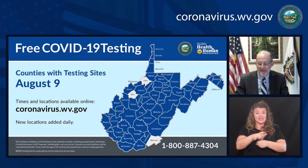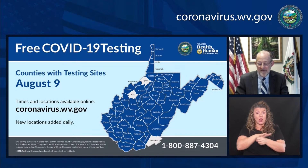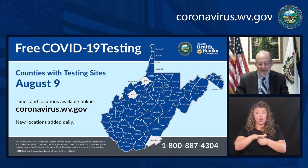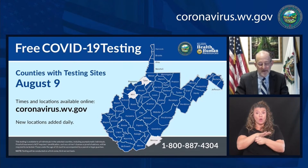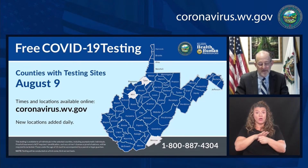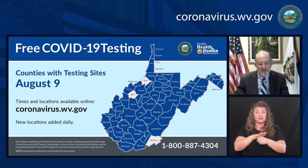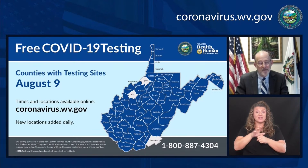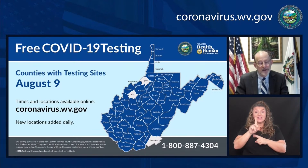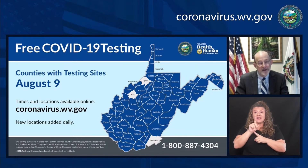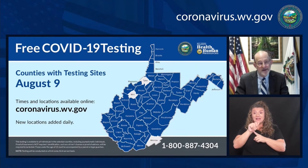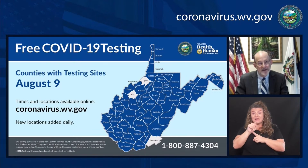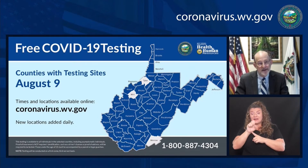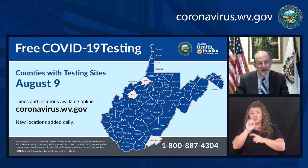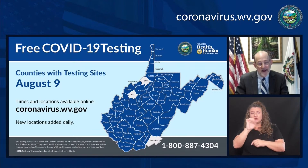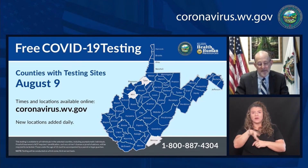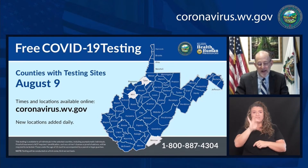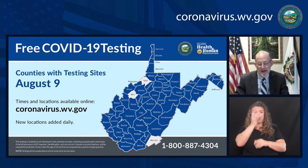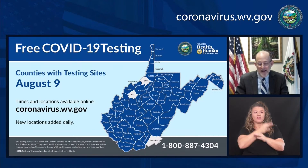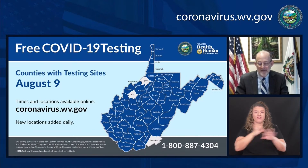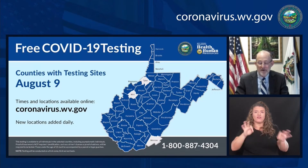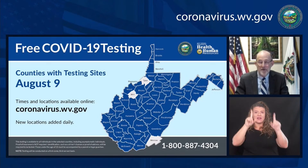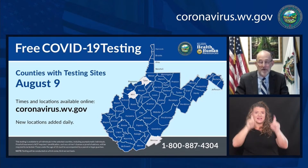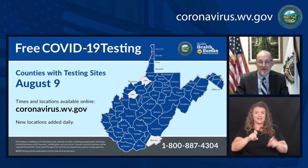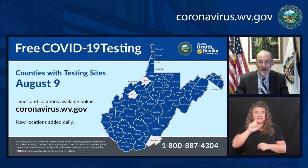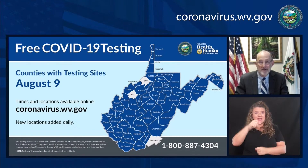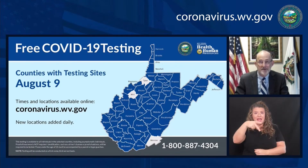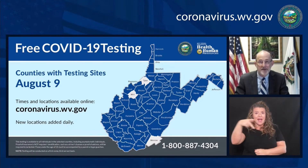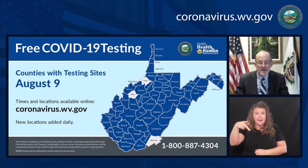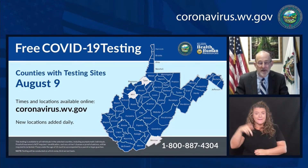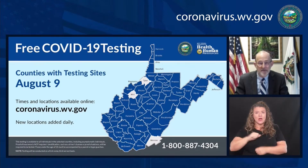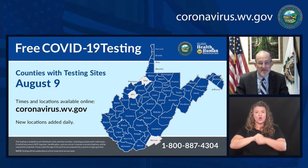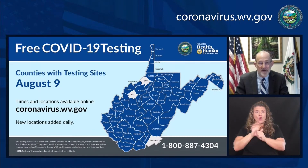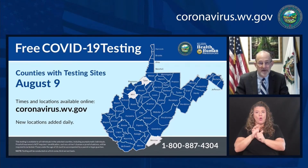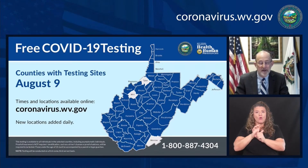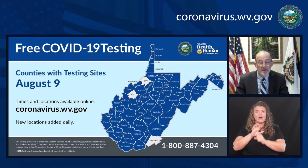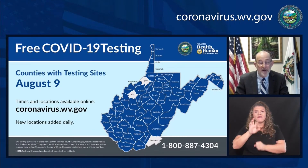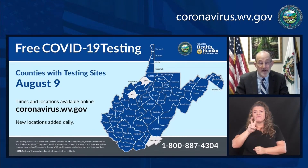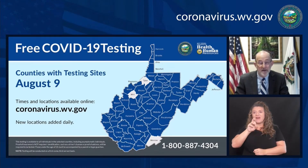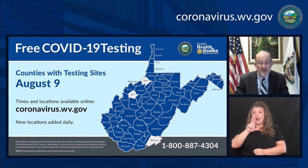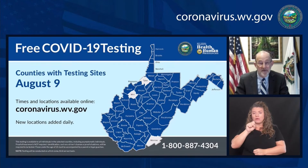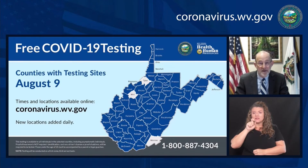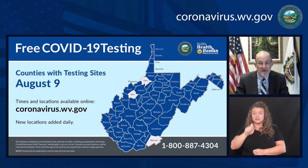dates can be found on the free testing tab at the coronavirus